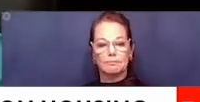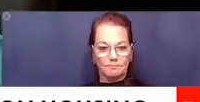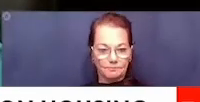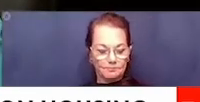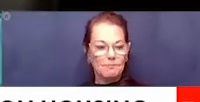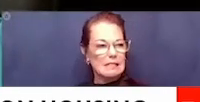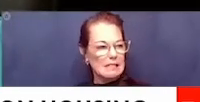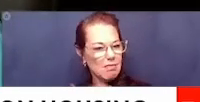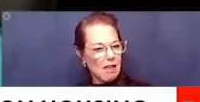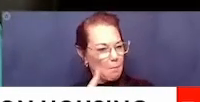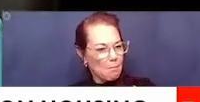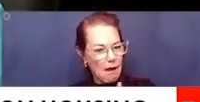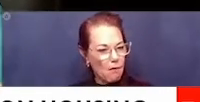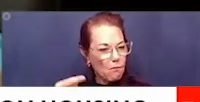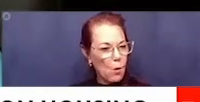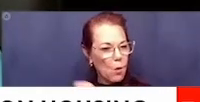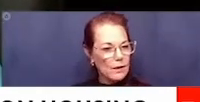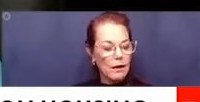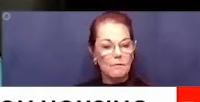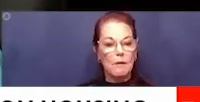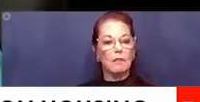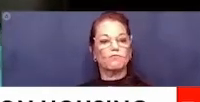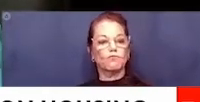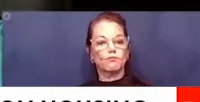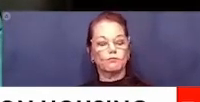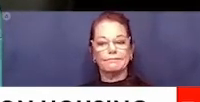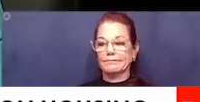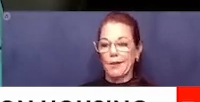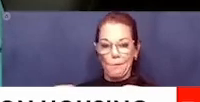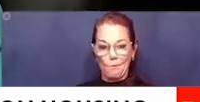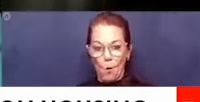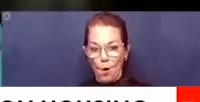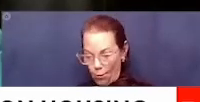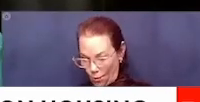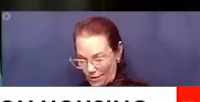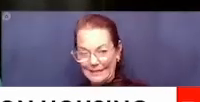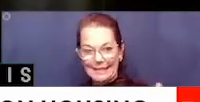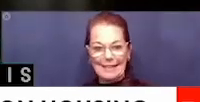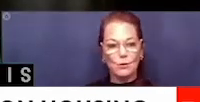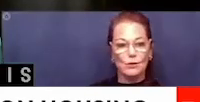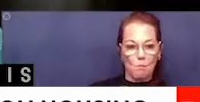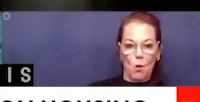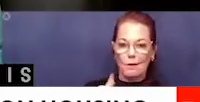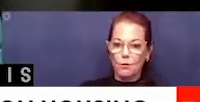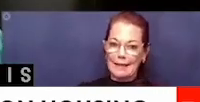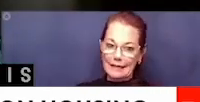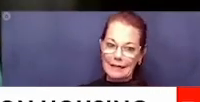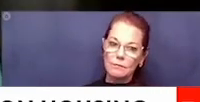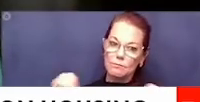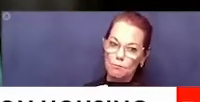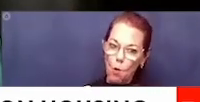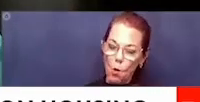is something where my view on this is more. We need more. In the last few years,